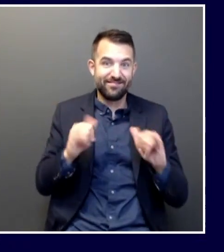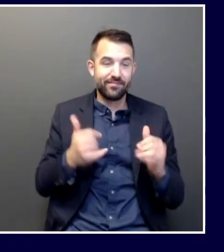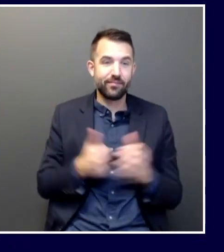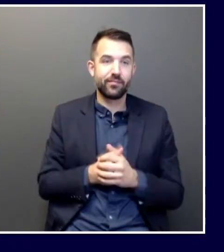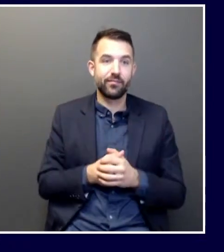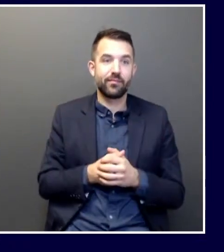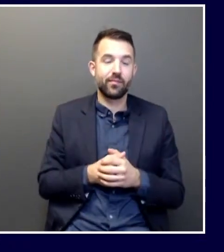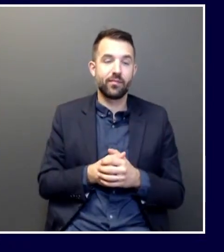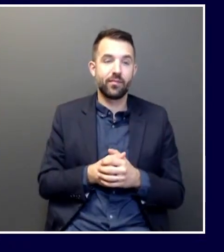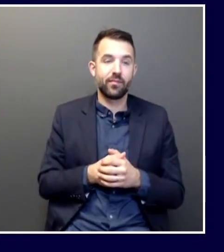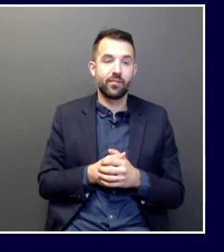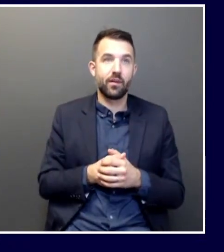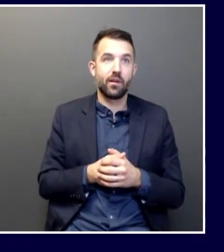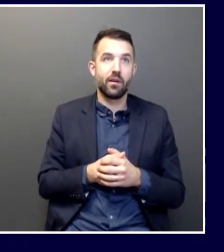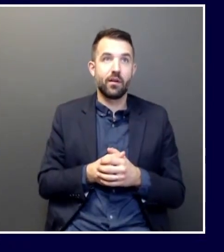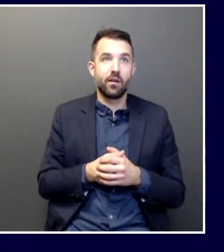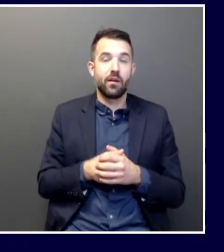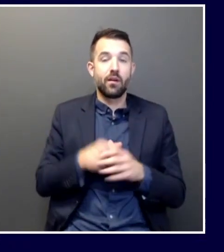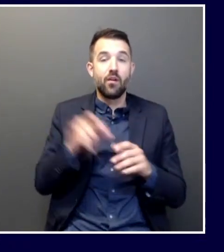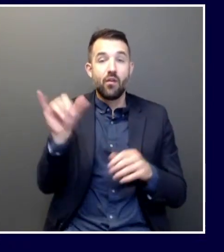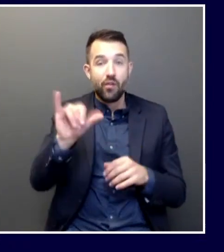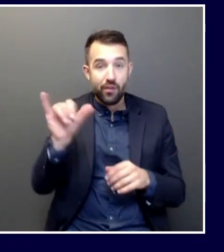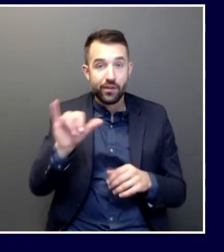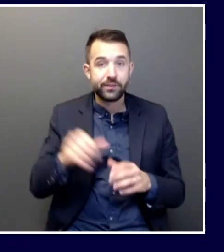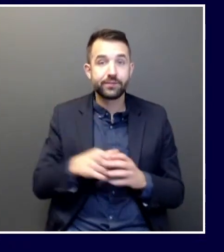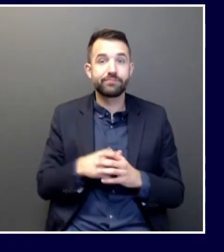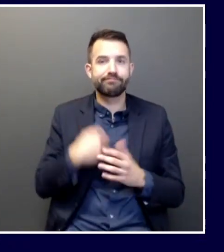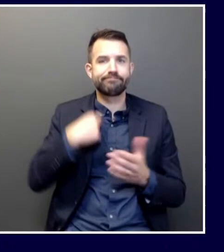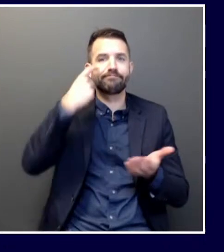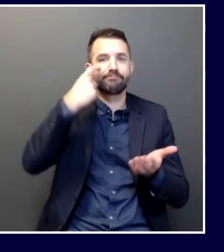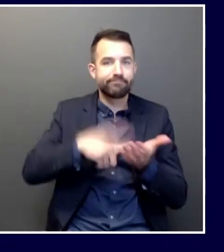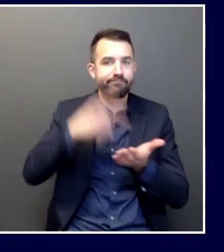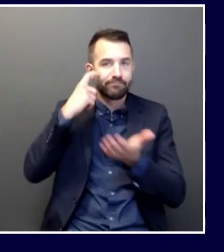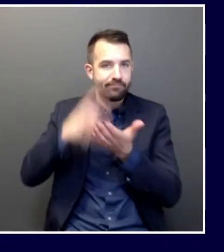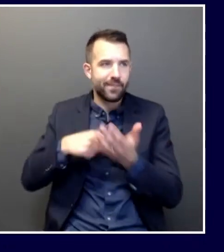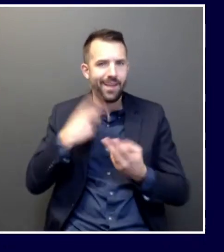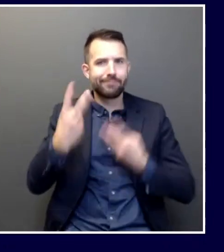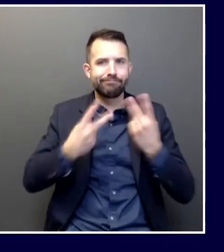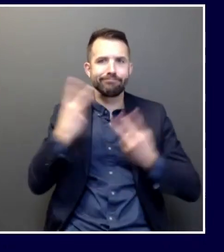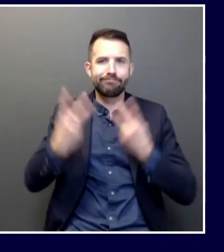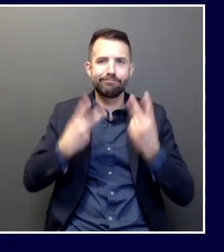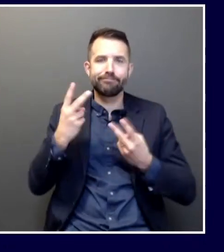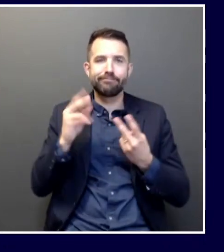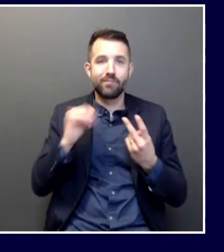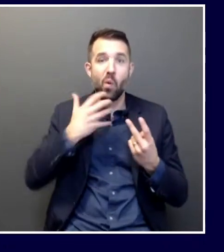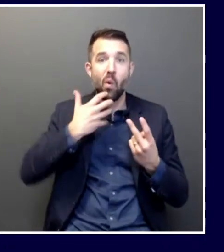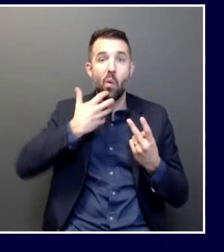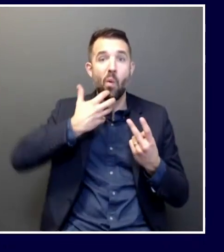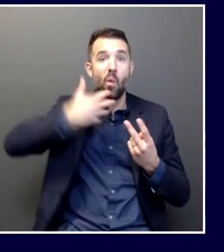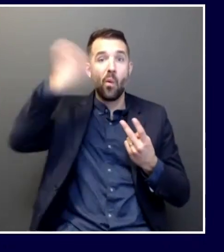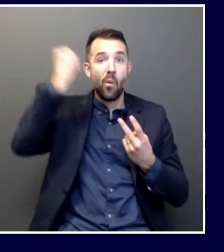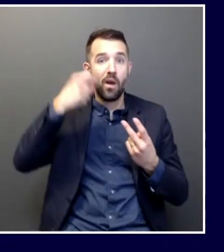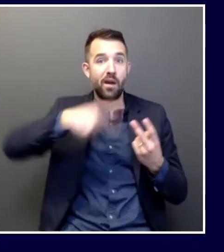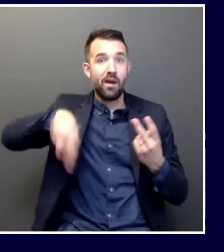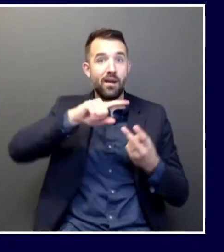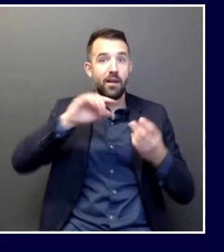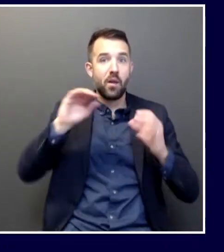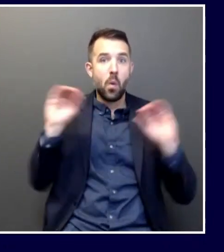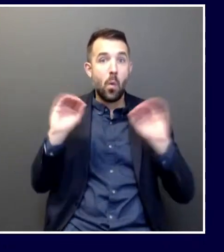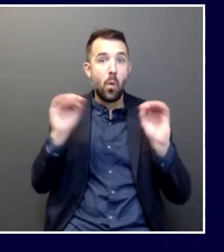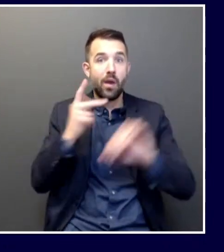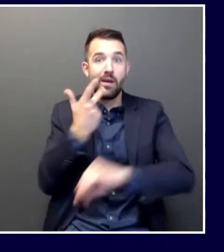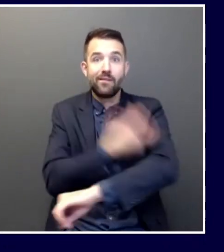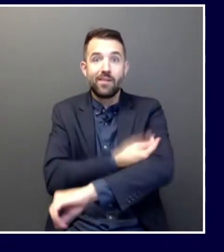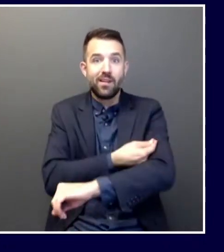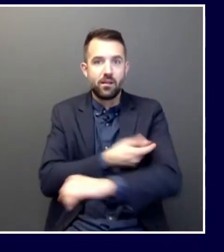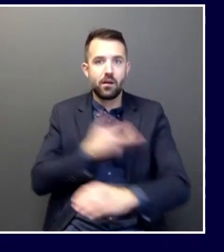we've continued to see individuals who are unvaccinated and elderly be among those who are passing away. So the